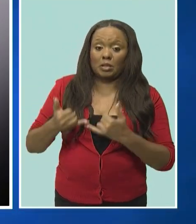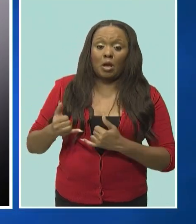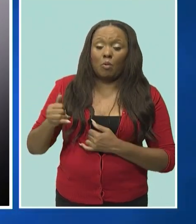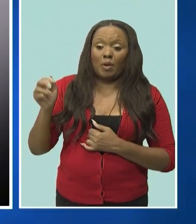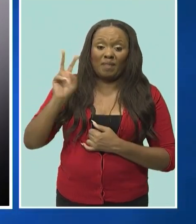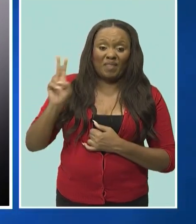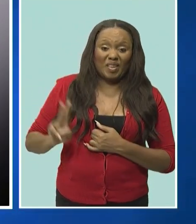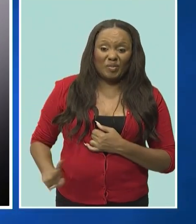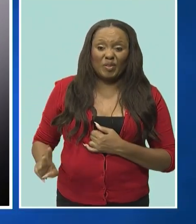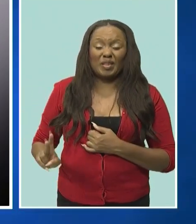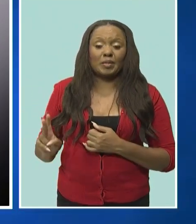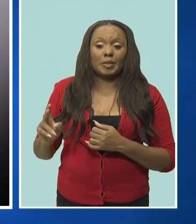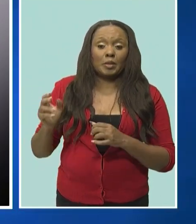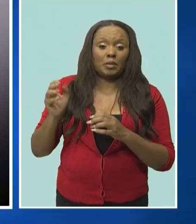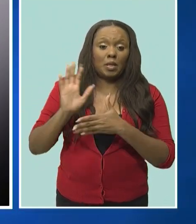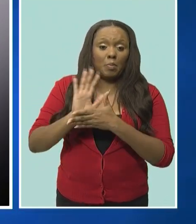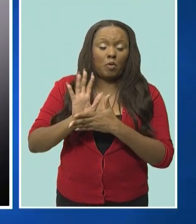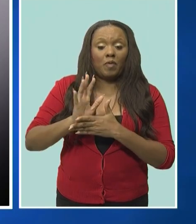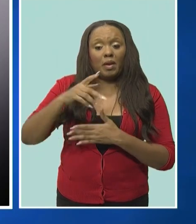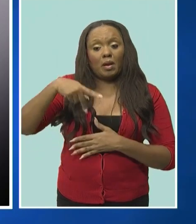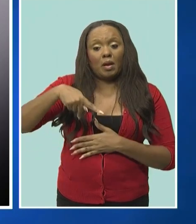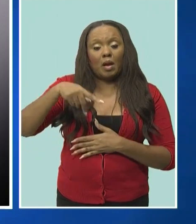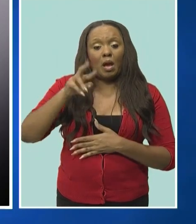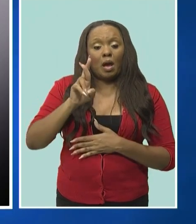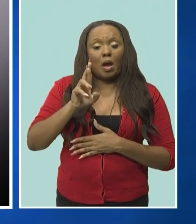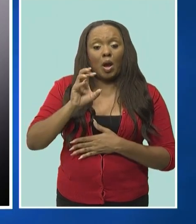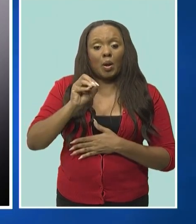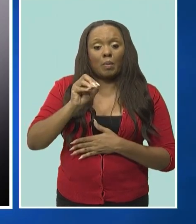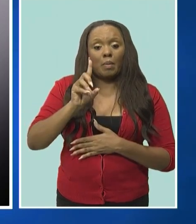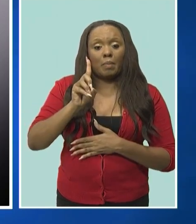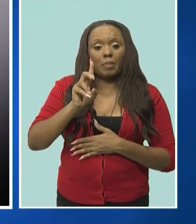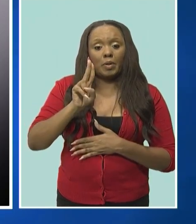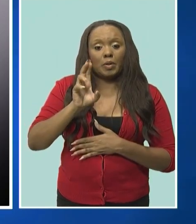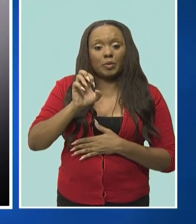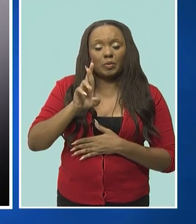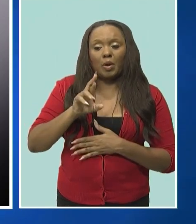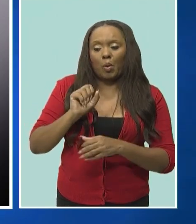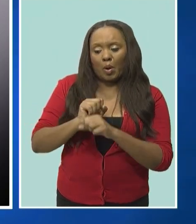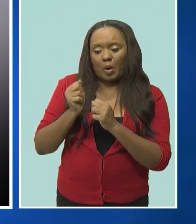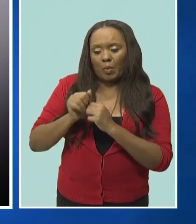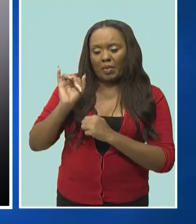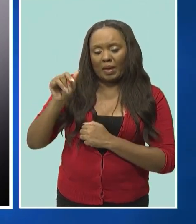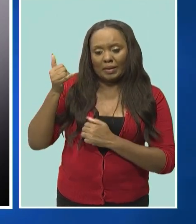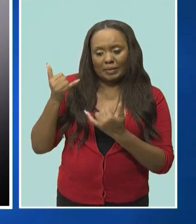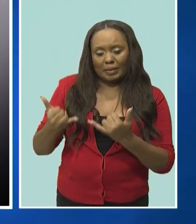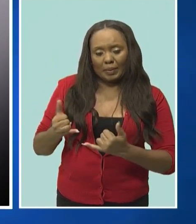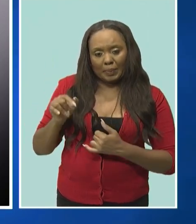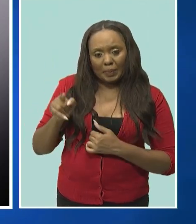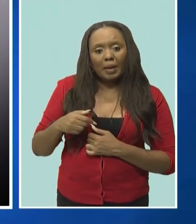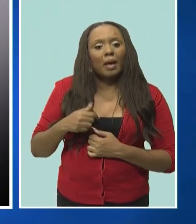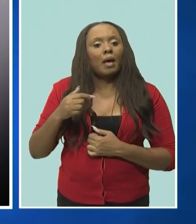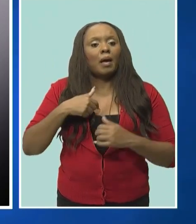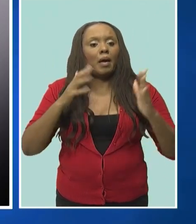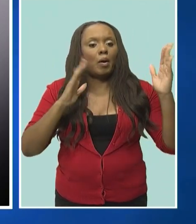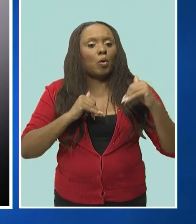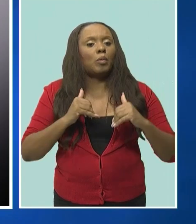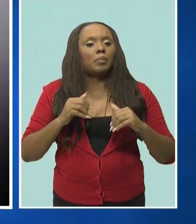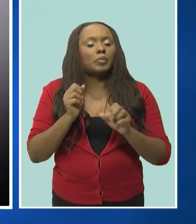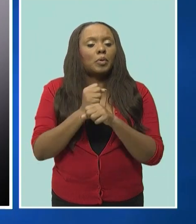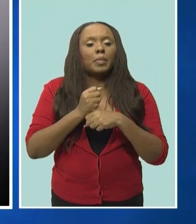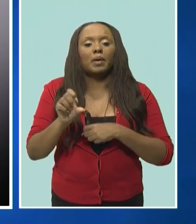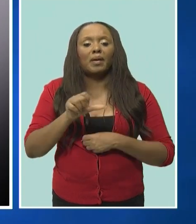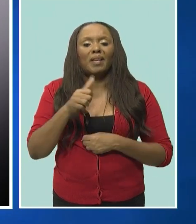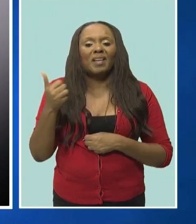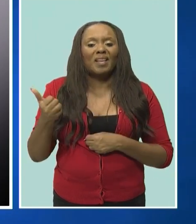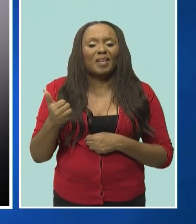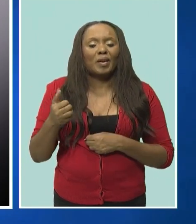indigenous film producer there, Roberto Panuela, he's handling that. Should have it any day now. I hope to do other documentary projects